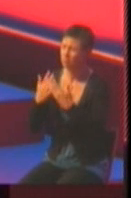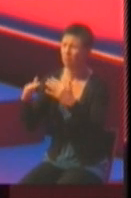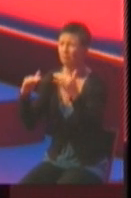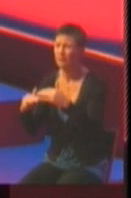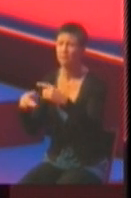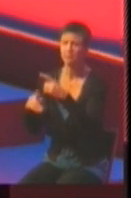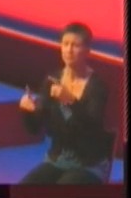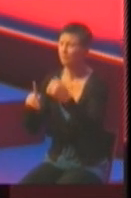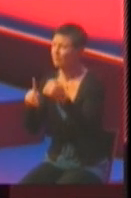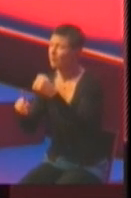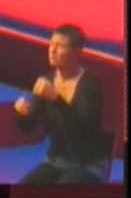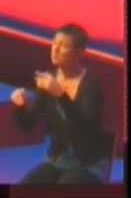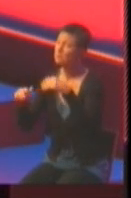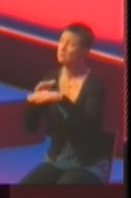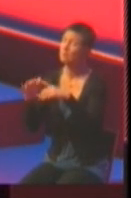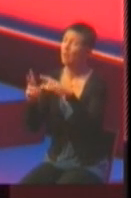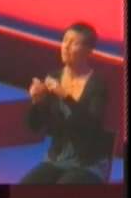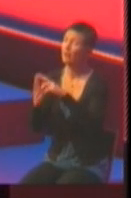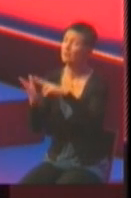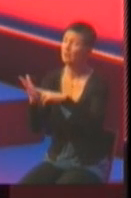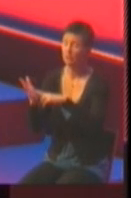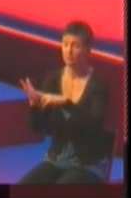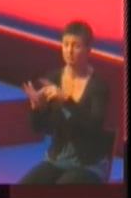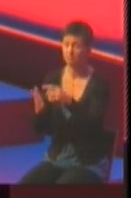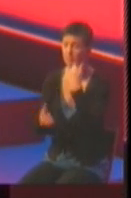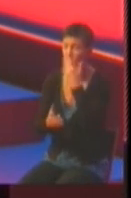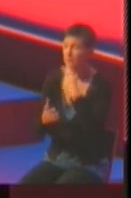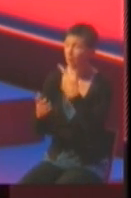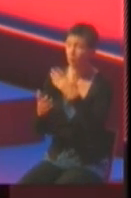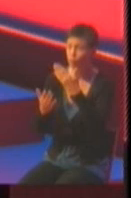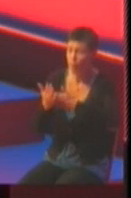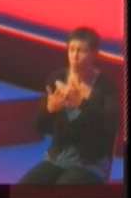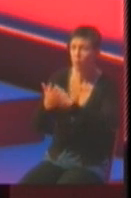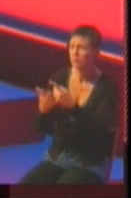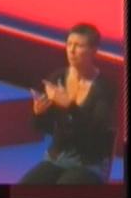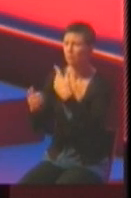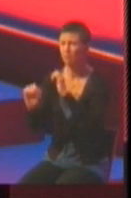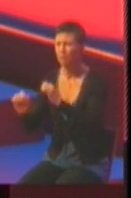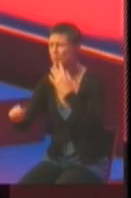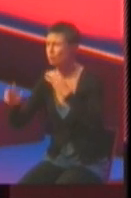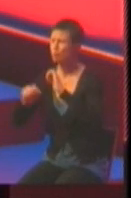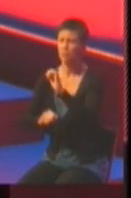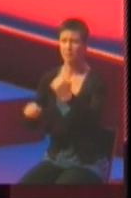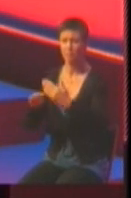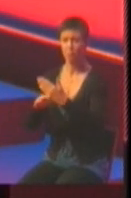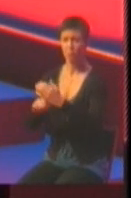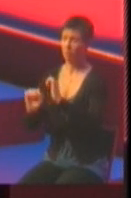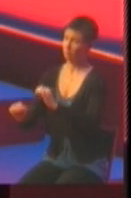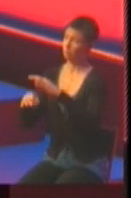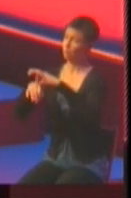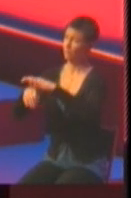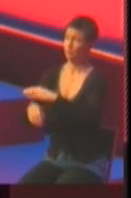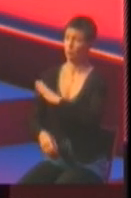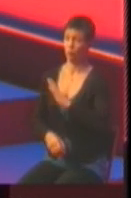in Afghanistan. Daily, there are reports of acts of bravery carried out in the line of duty by professional